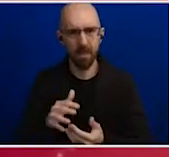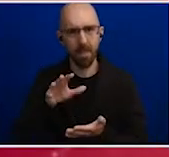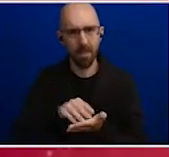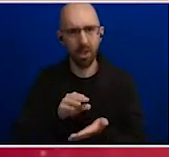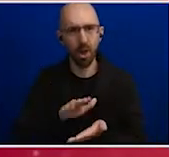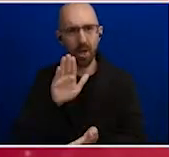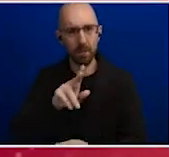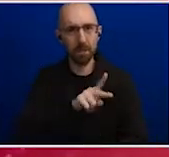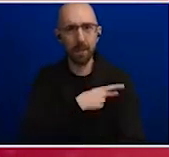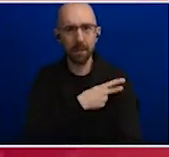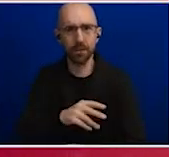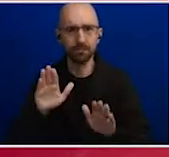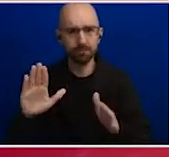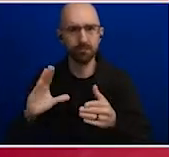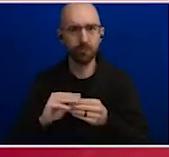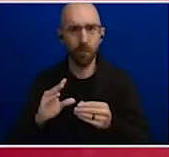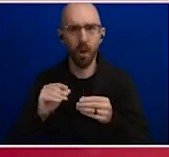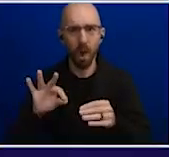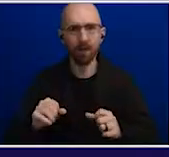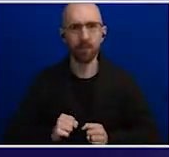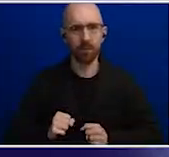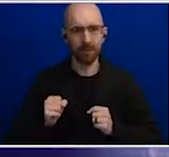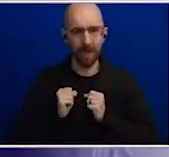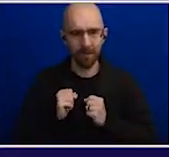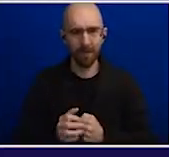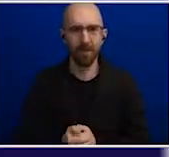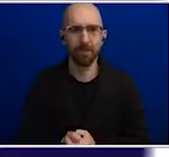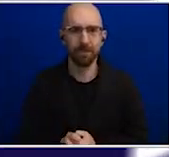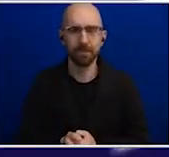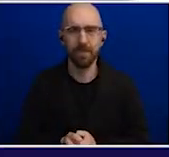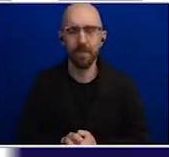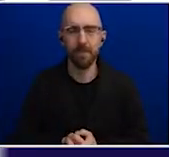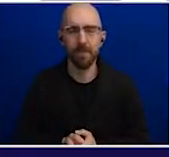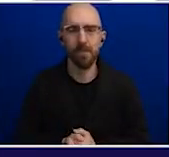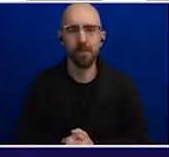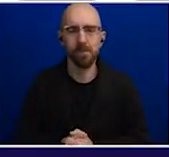patient's remarkable story of survival.